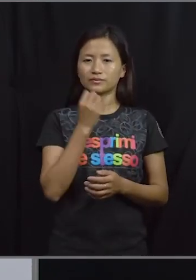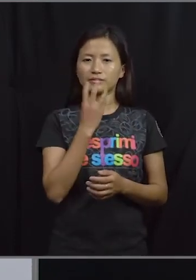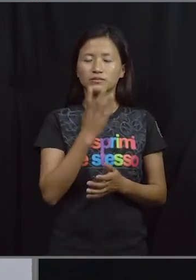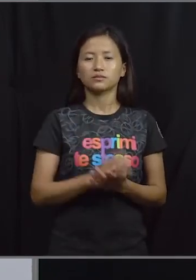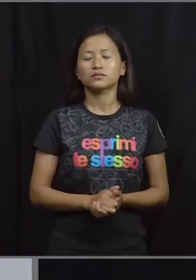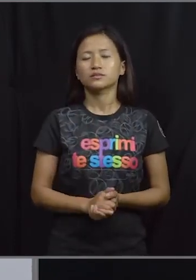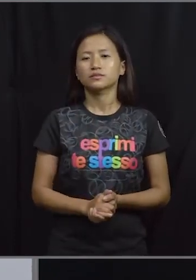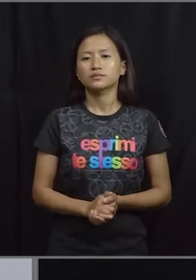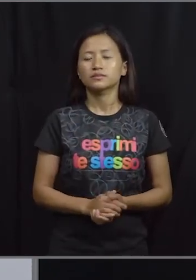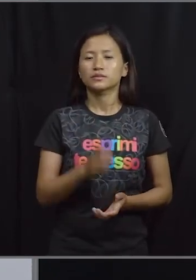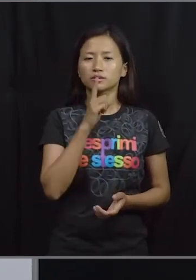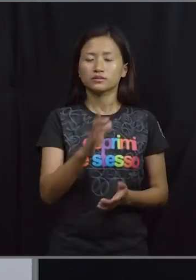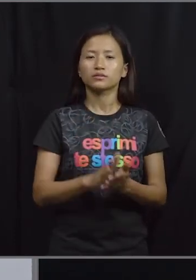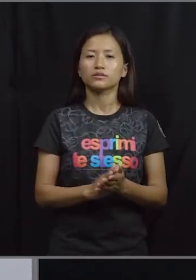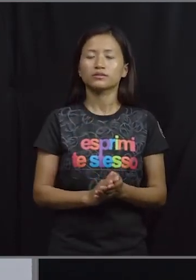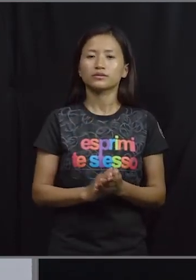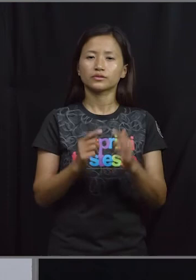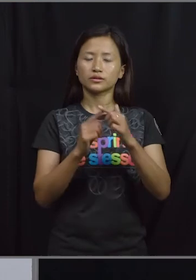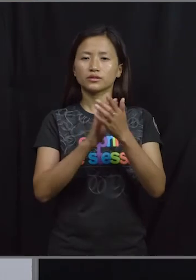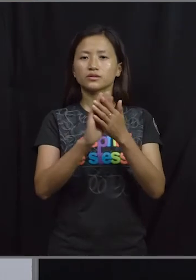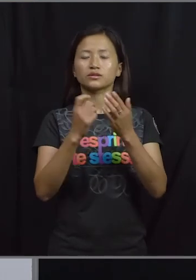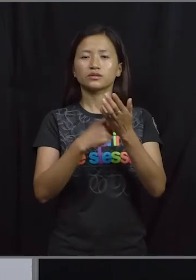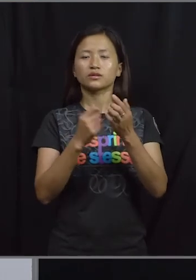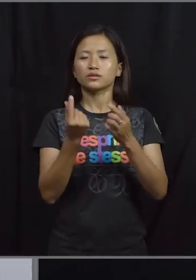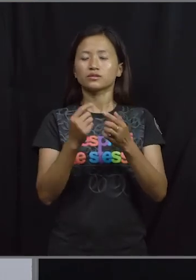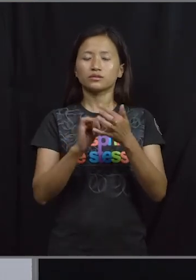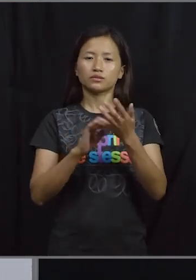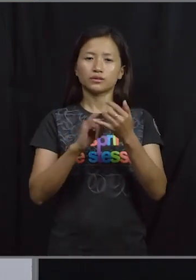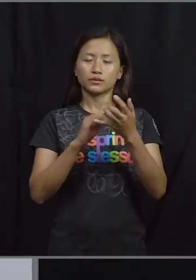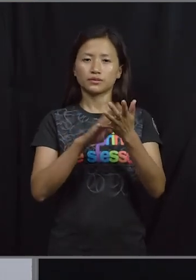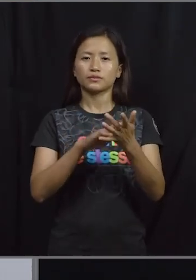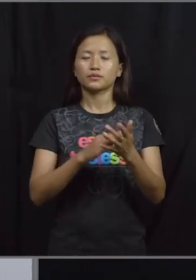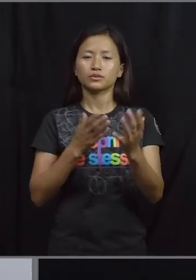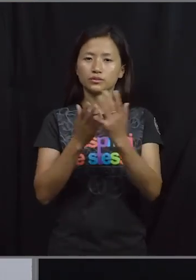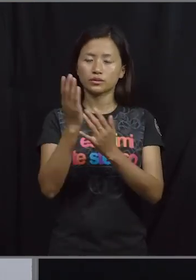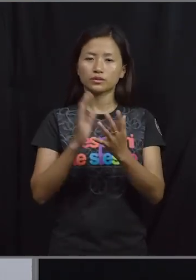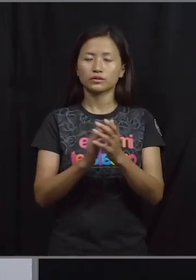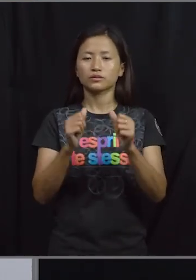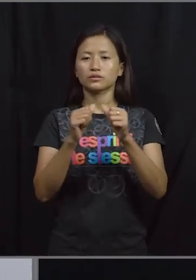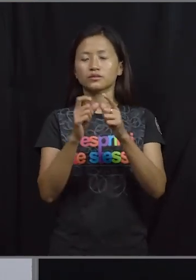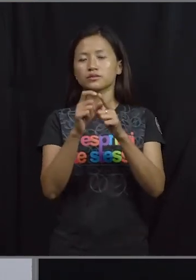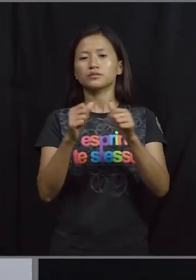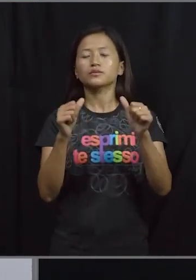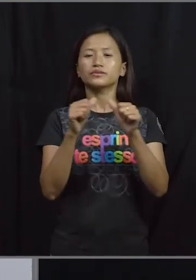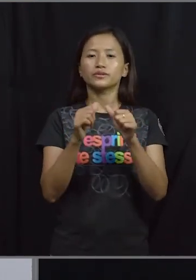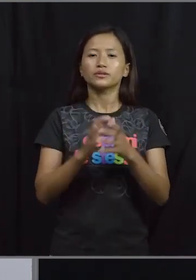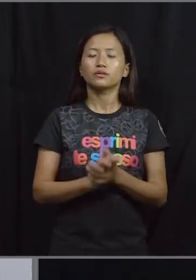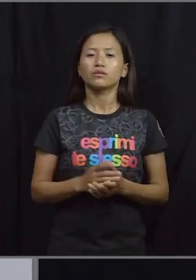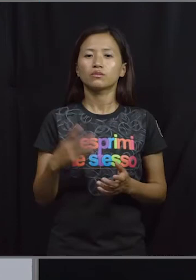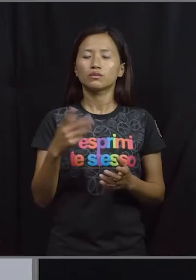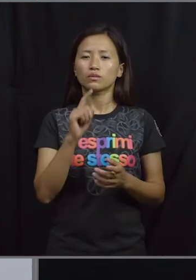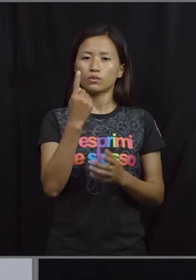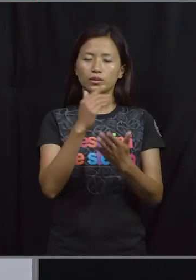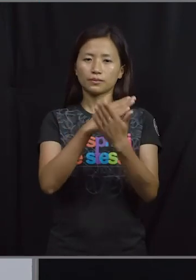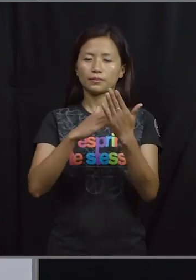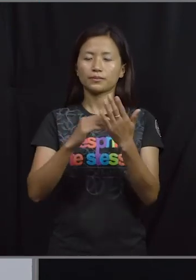if you, this is true, we have a theorem, and here divide throughout by determinant of A. So what do we get? 1